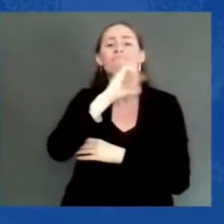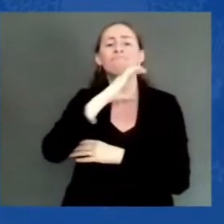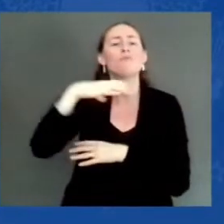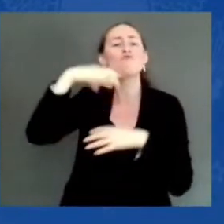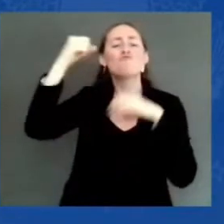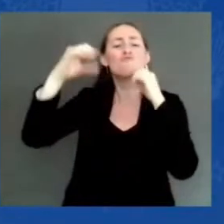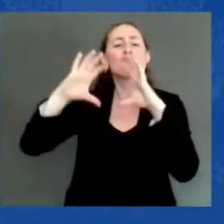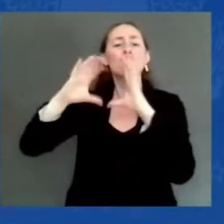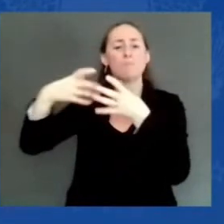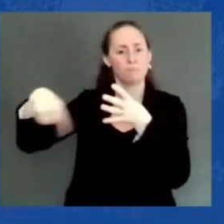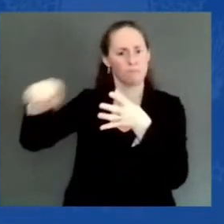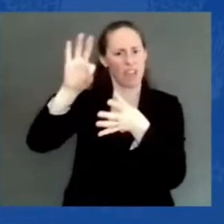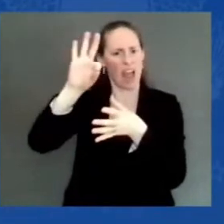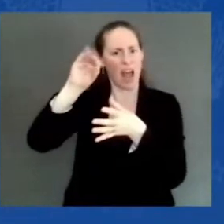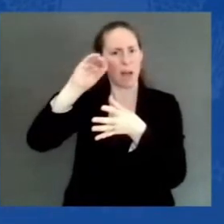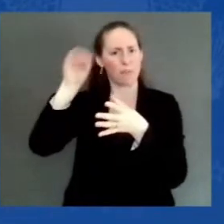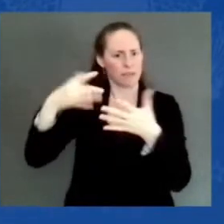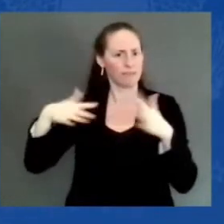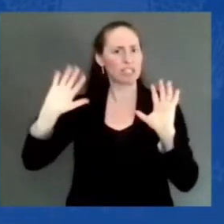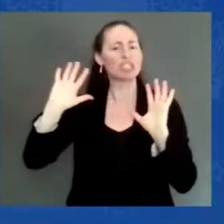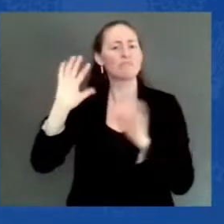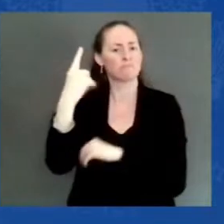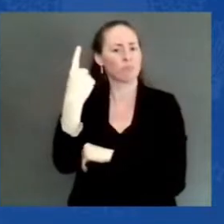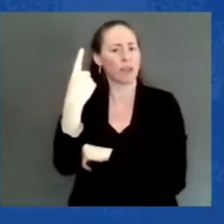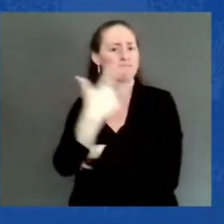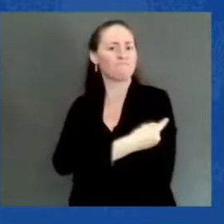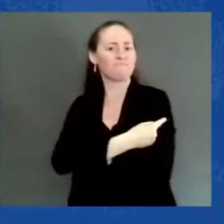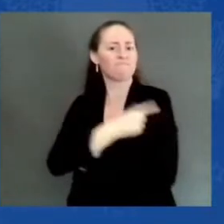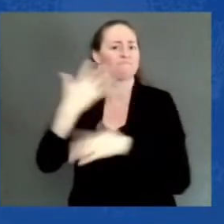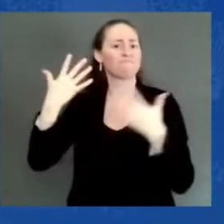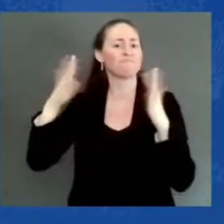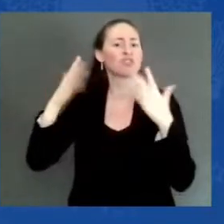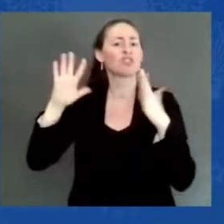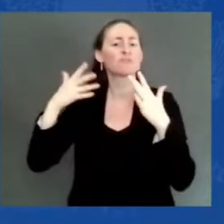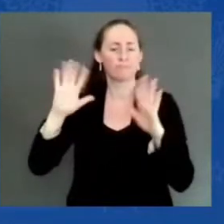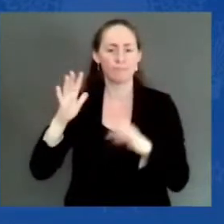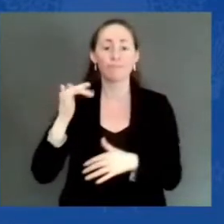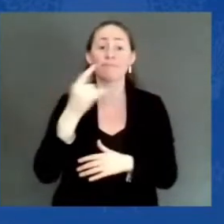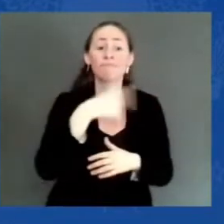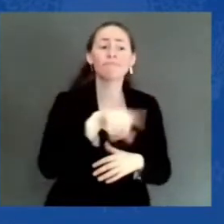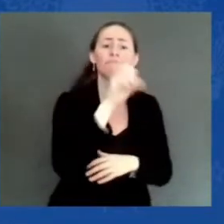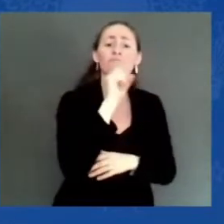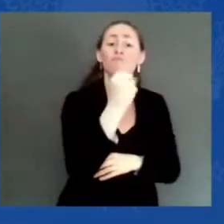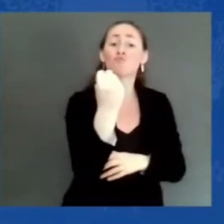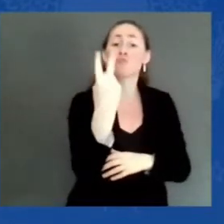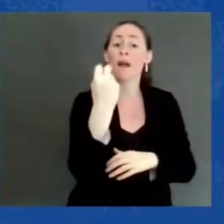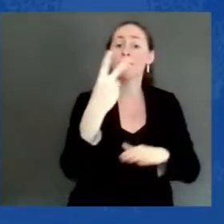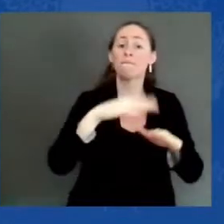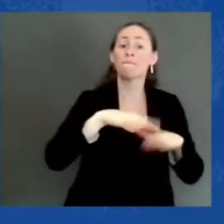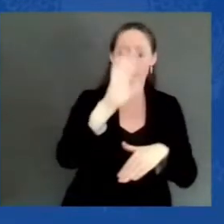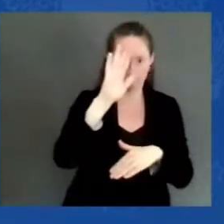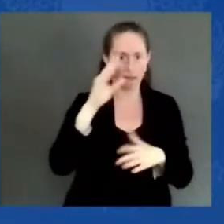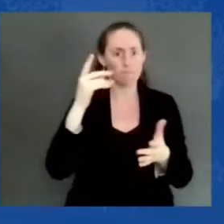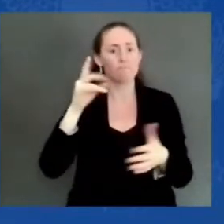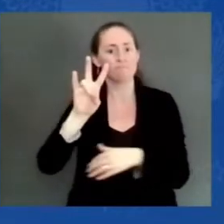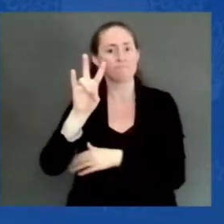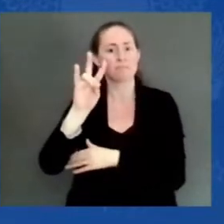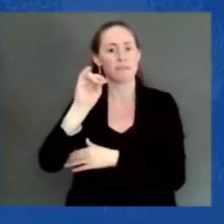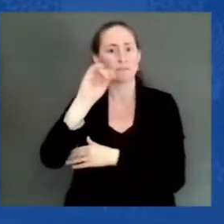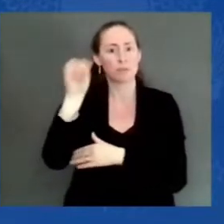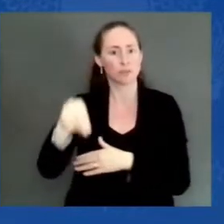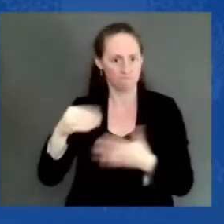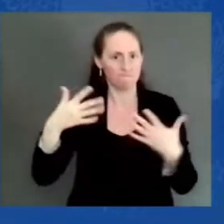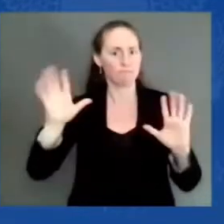shot, and 70% of people over the age of 12 have gotten their first shot as well. That's good news, but we need to